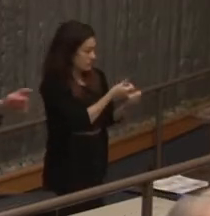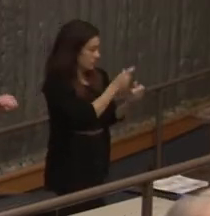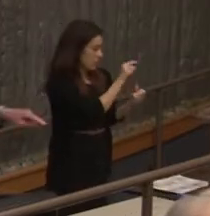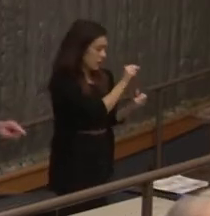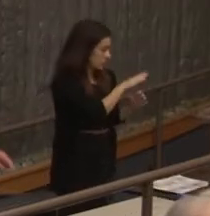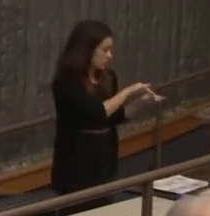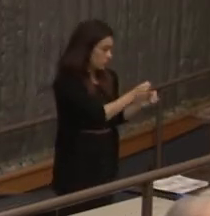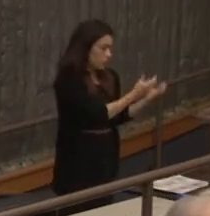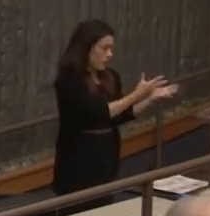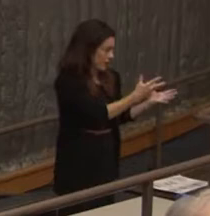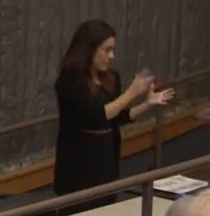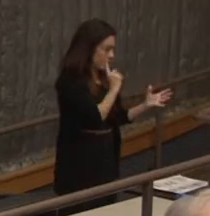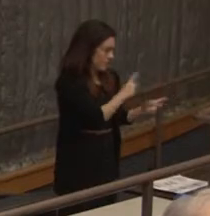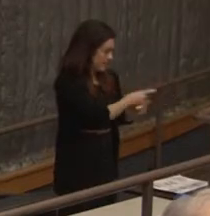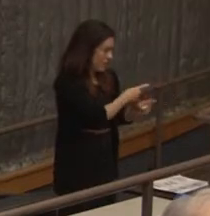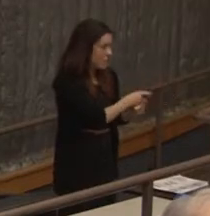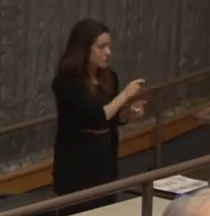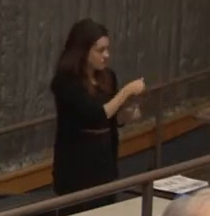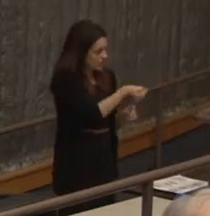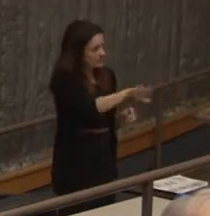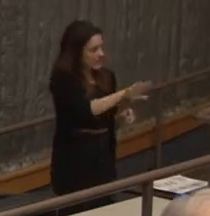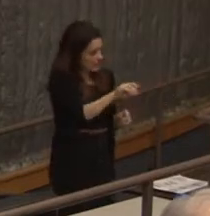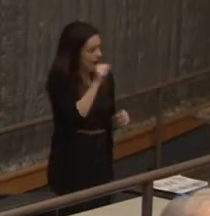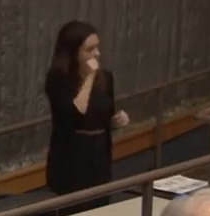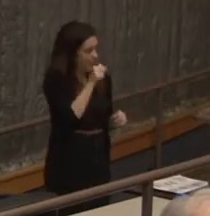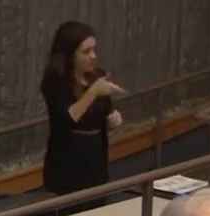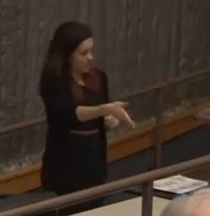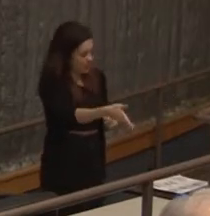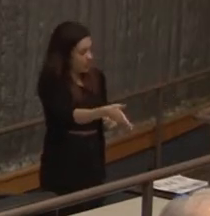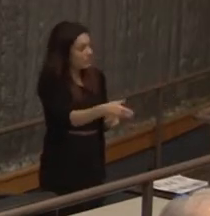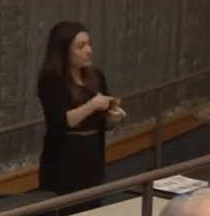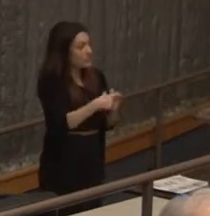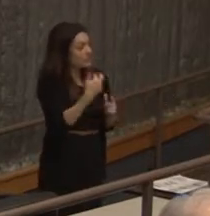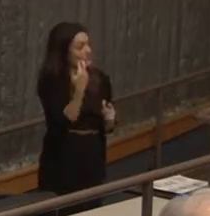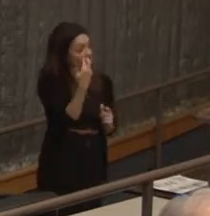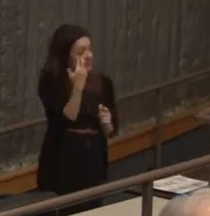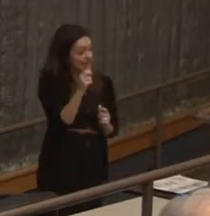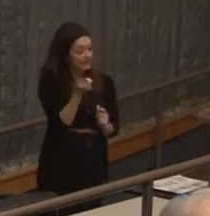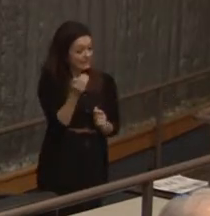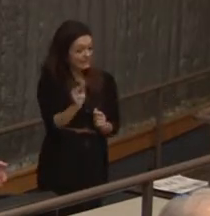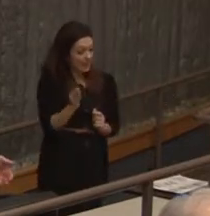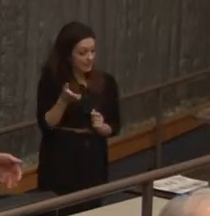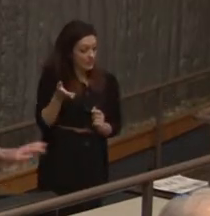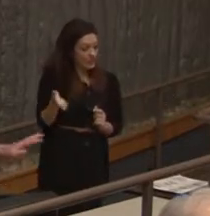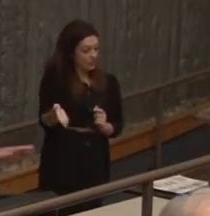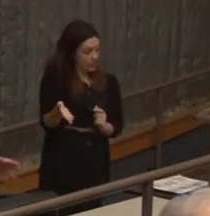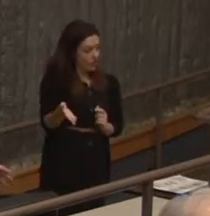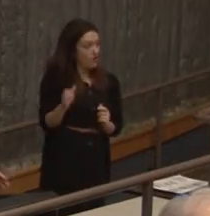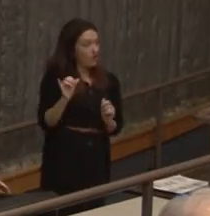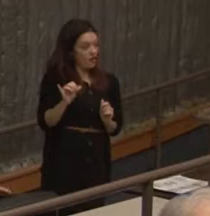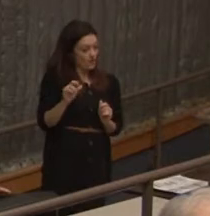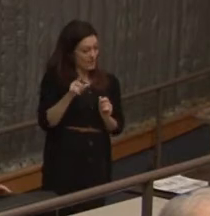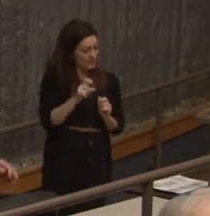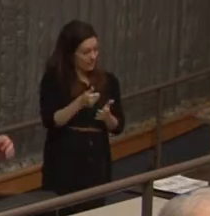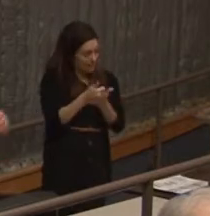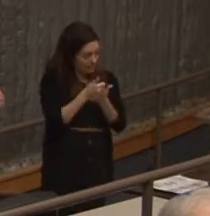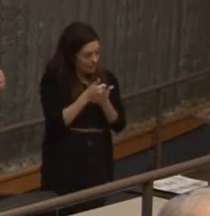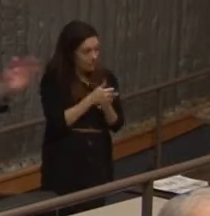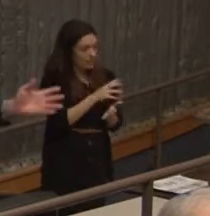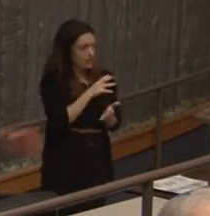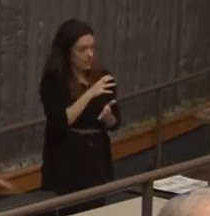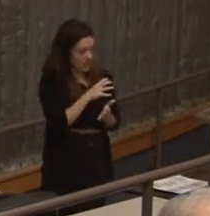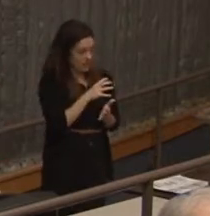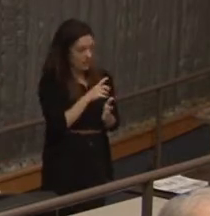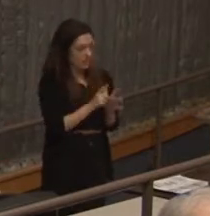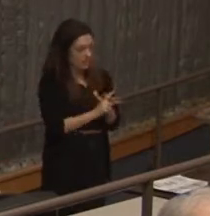she sent her maid to the vicinity of the factory and one evening strolled out, wasn't seen, and